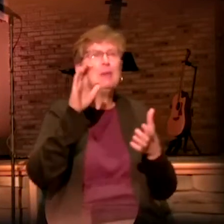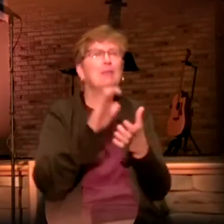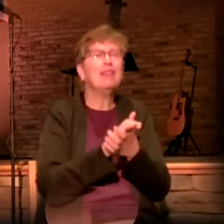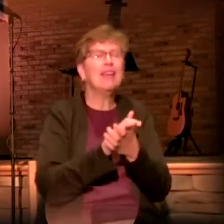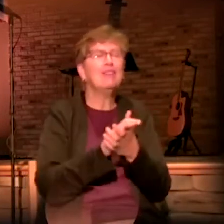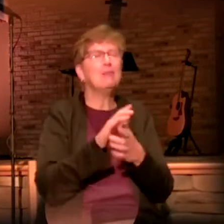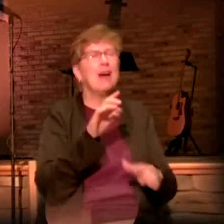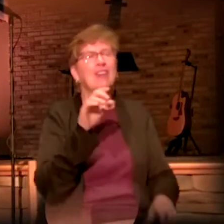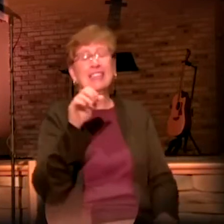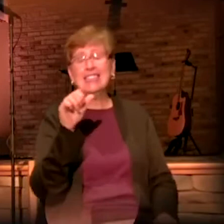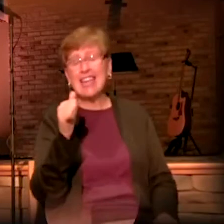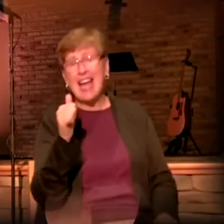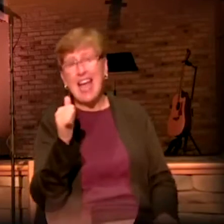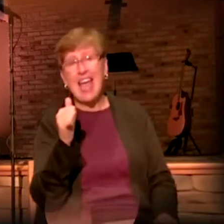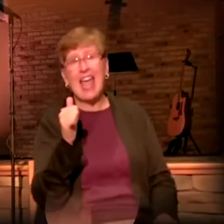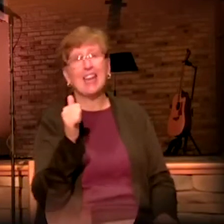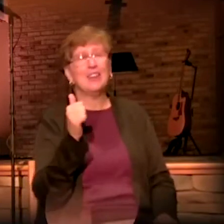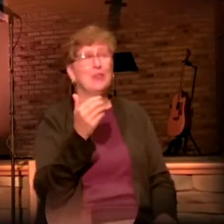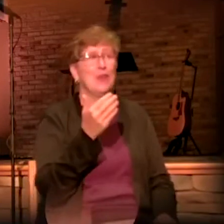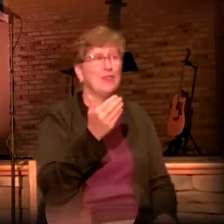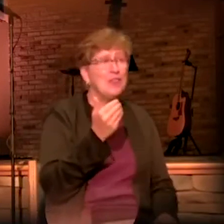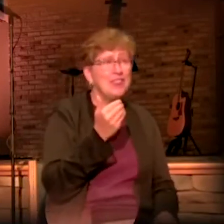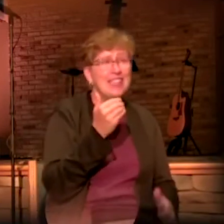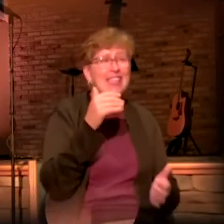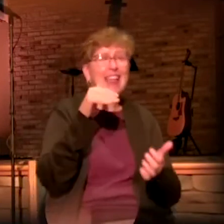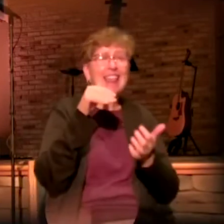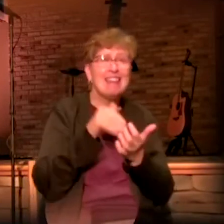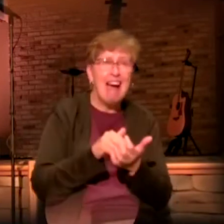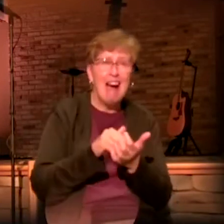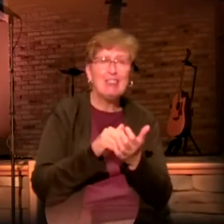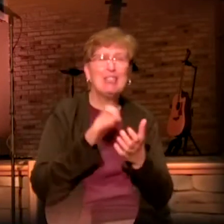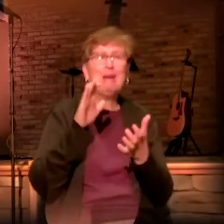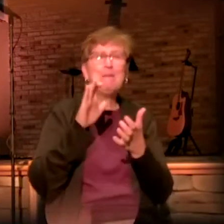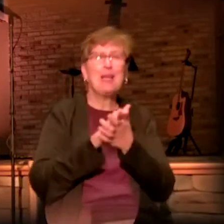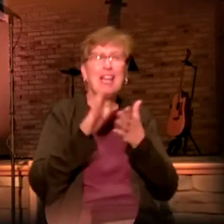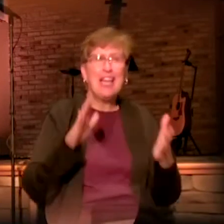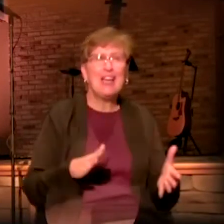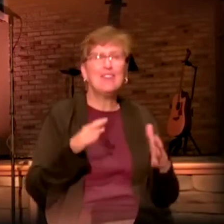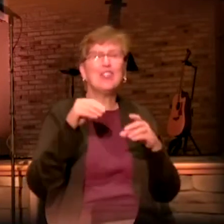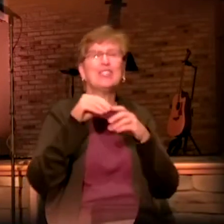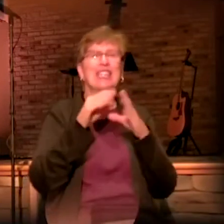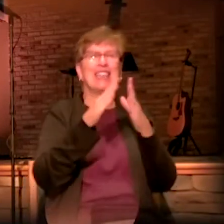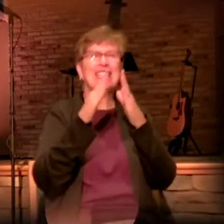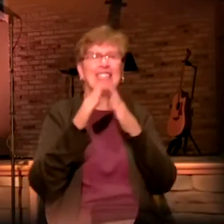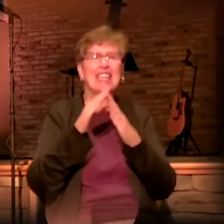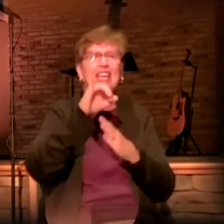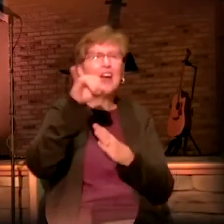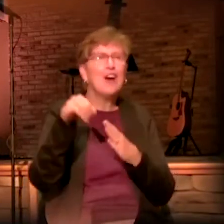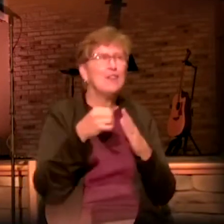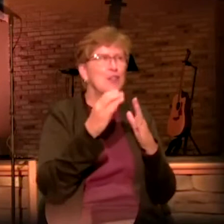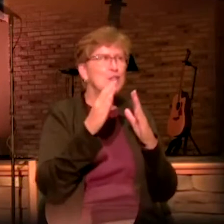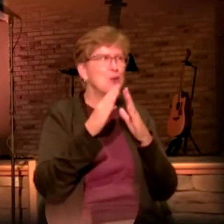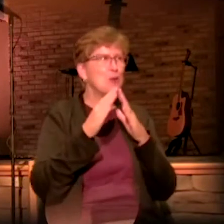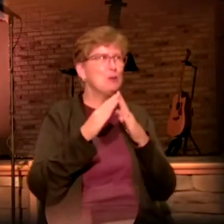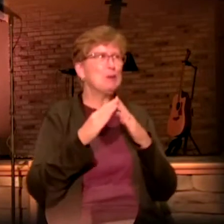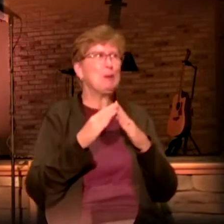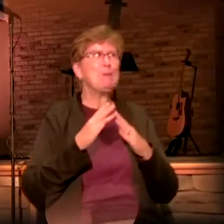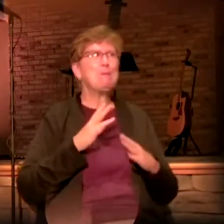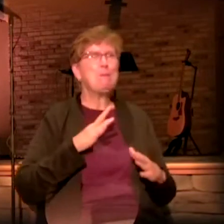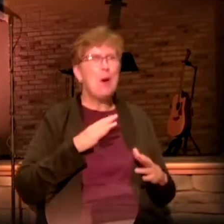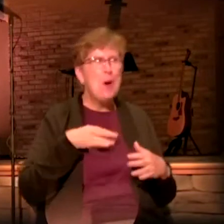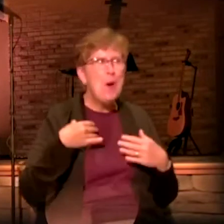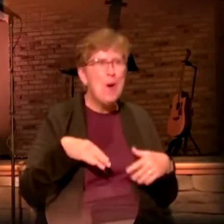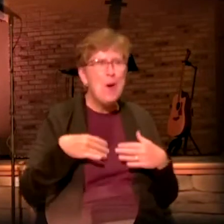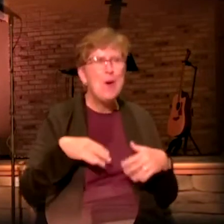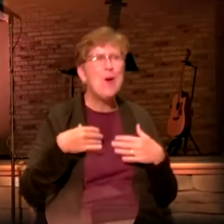10 to 15,000 believers in the city of Jerusalem. And then it gets even more exciting. Acts